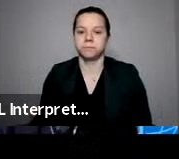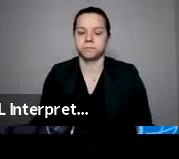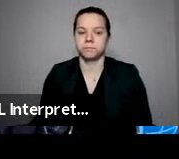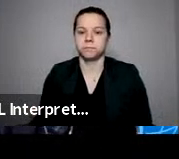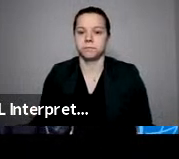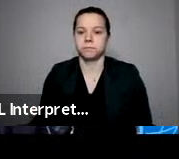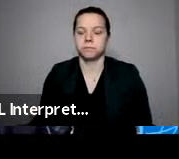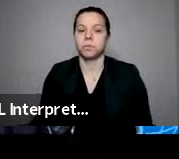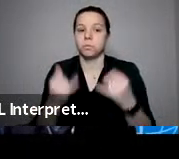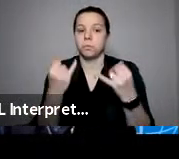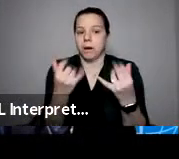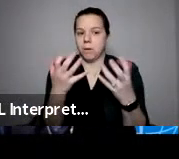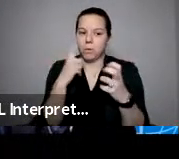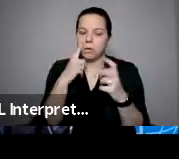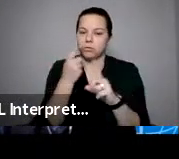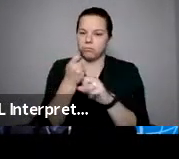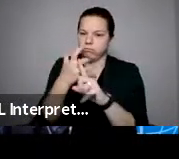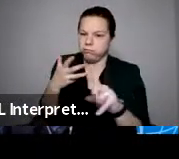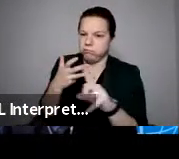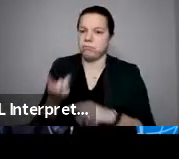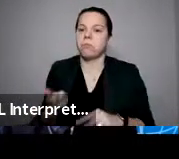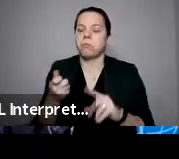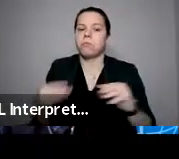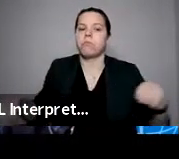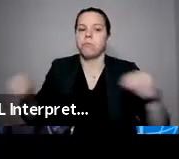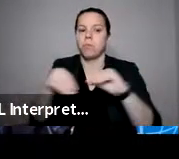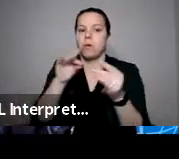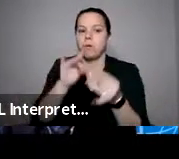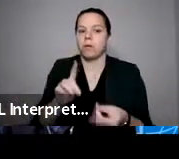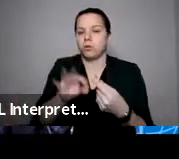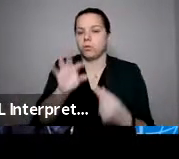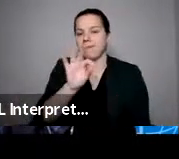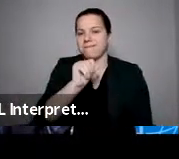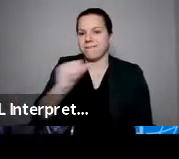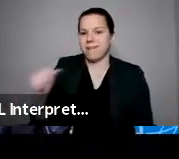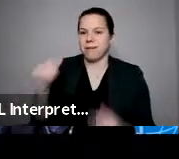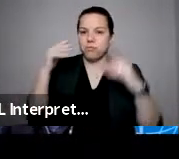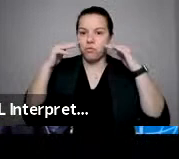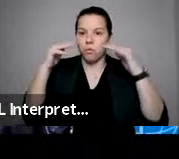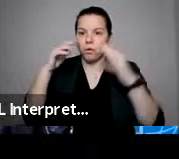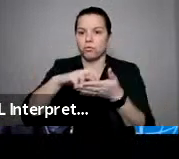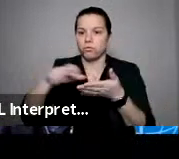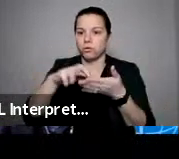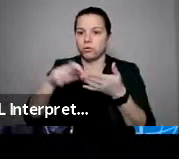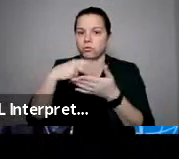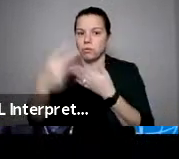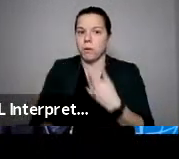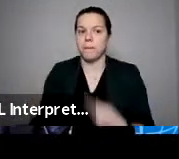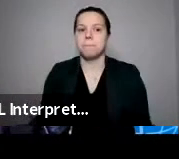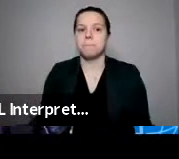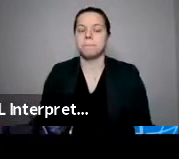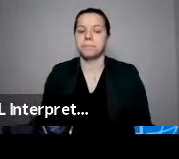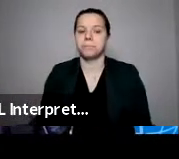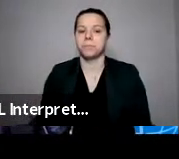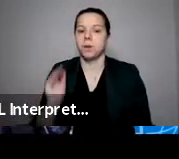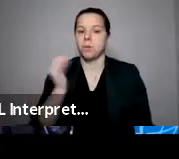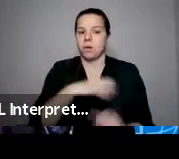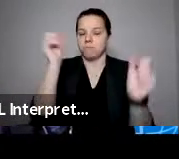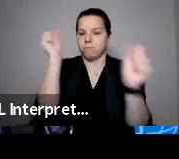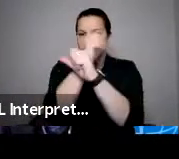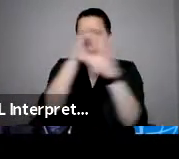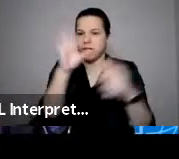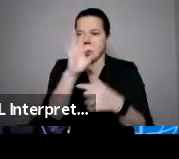So I now want to go a little bit more depth into our FAA noise research program. So we have the vision at the FAA